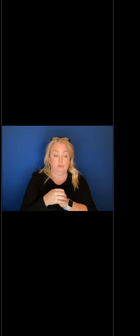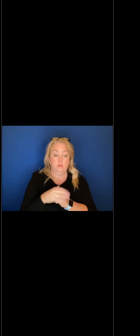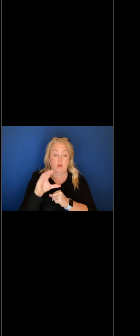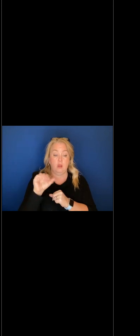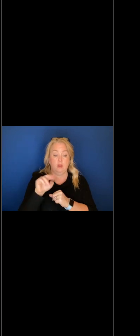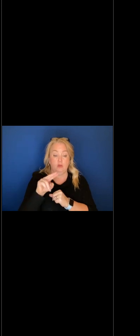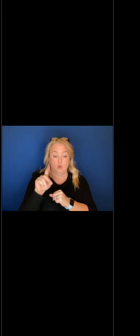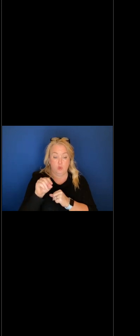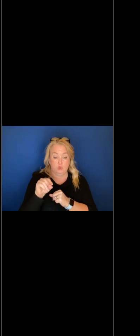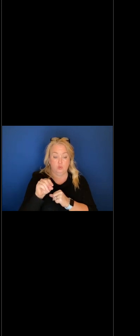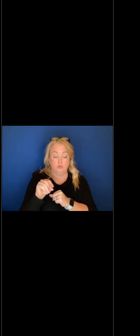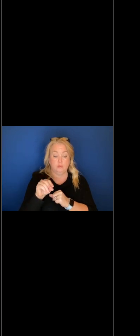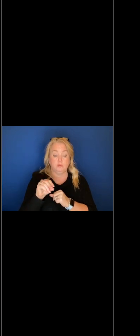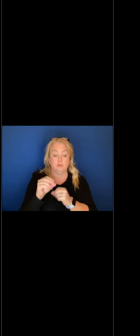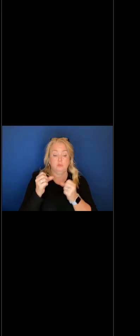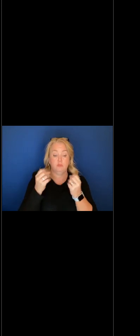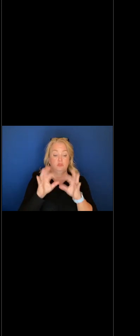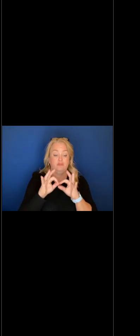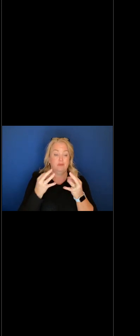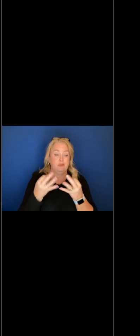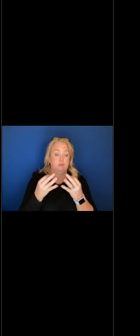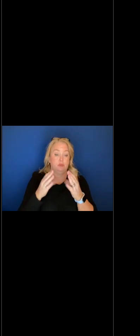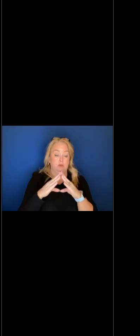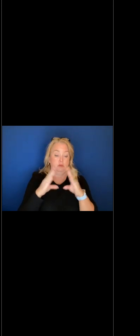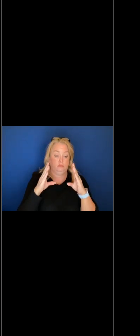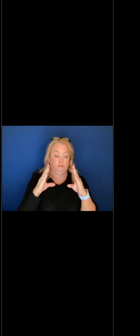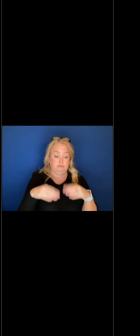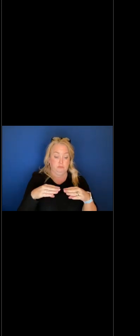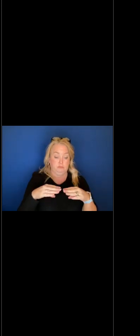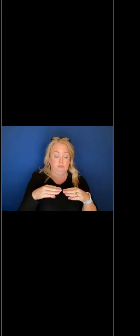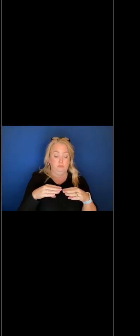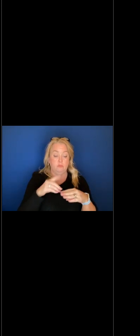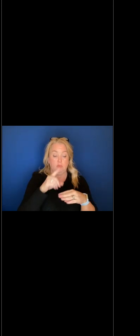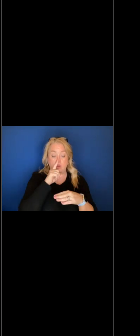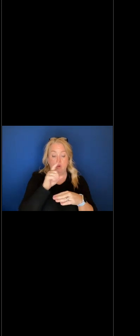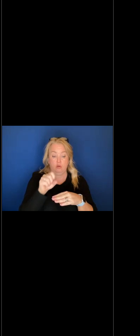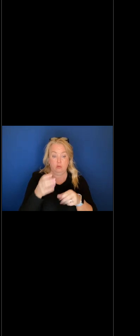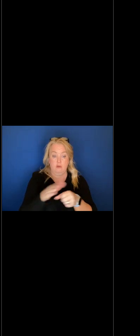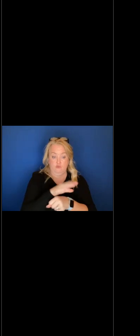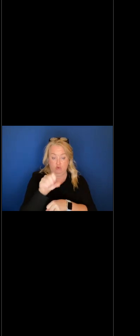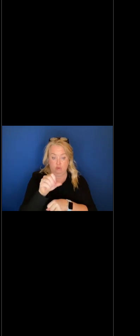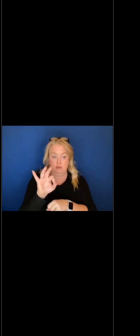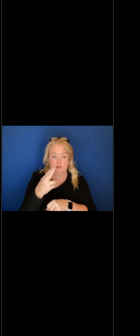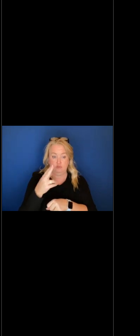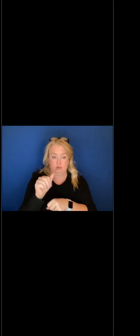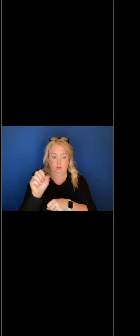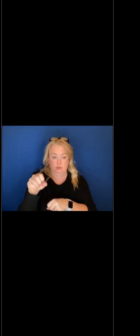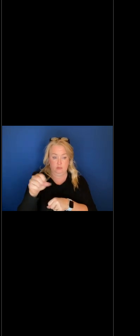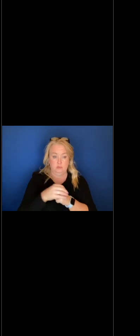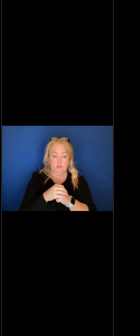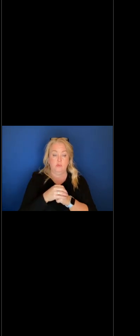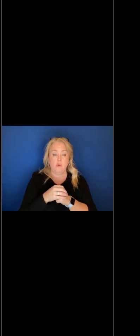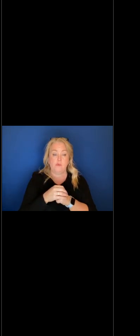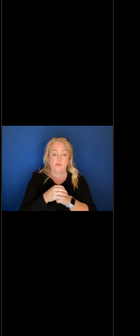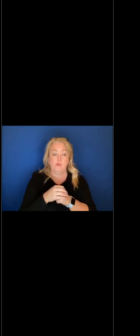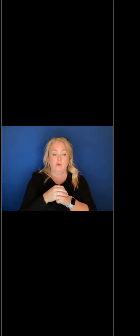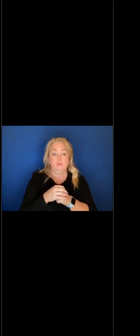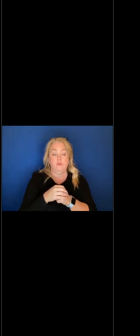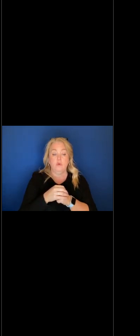Condominiums and covered multifamily dwellings are covered by the Fair Housing Act. The Fair Housing Act makes